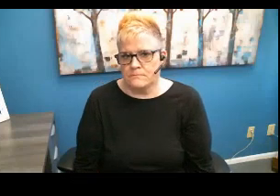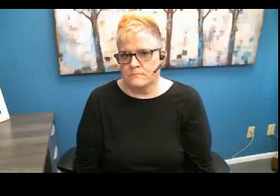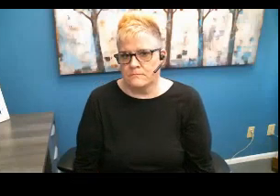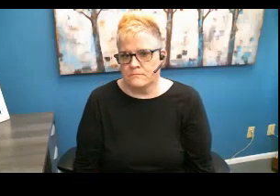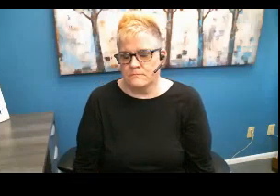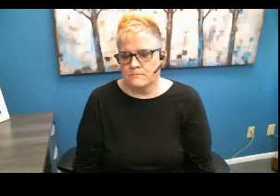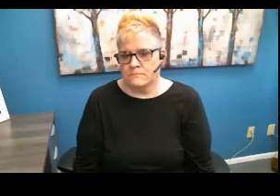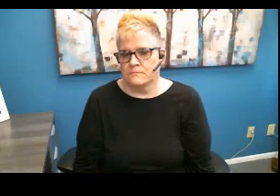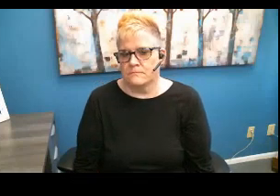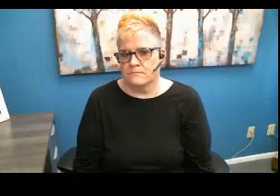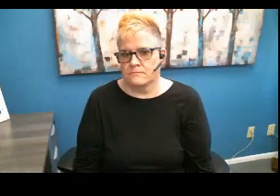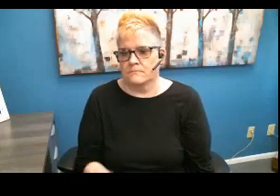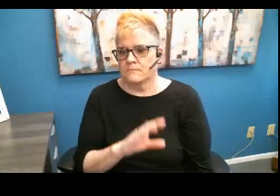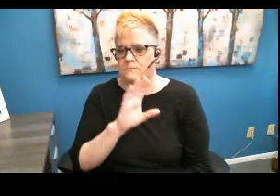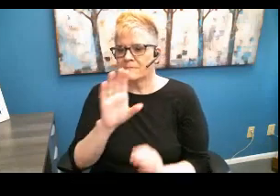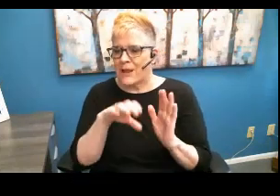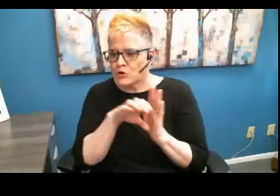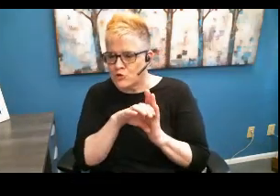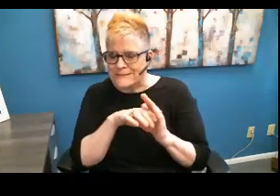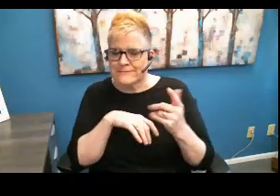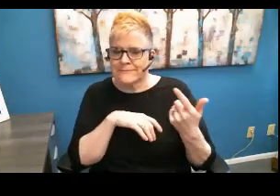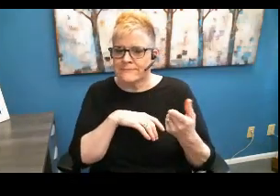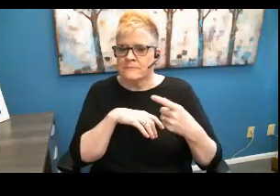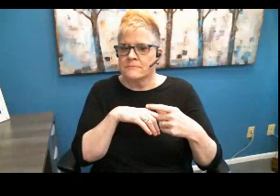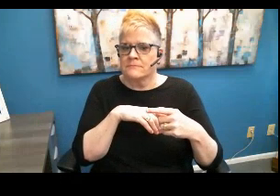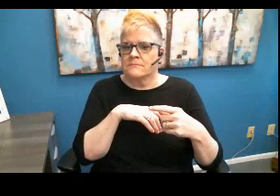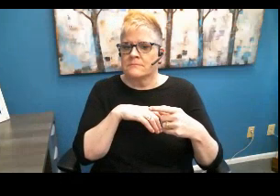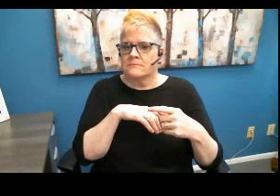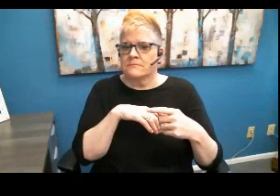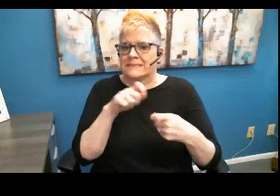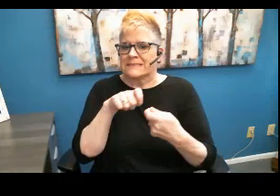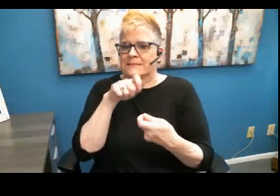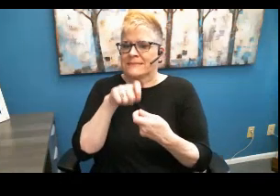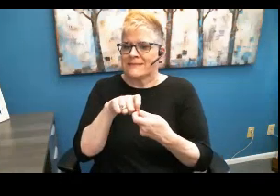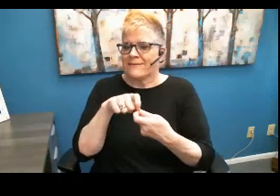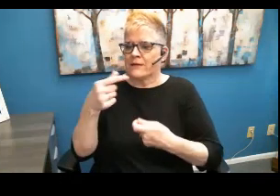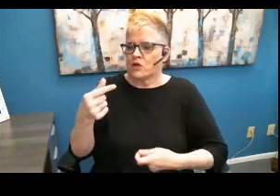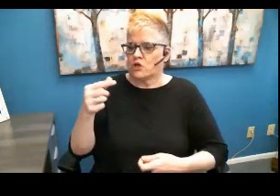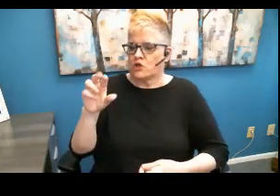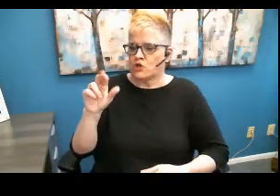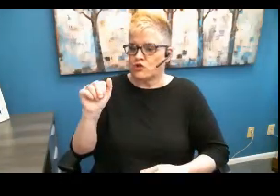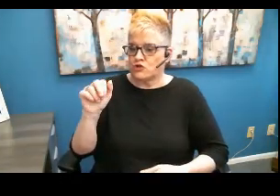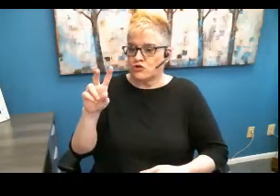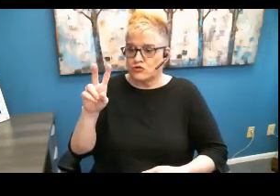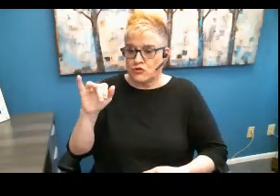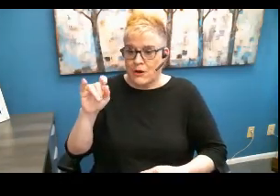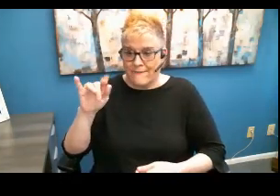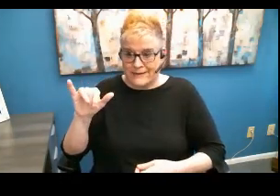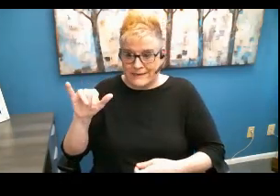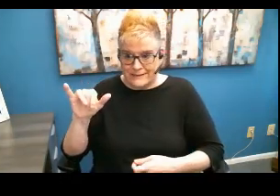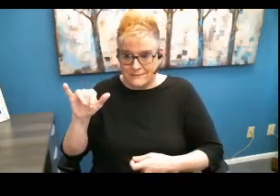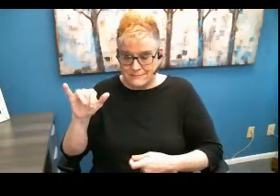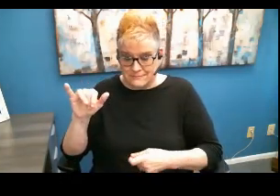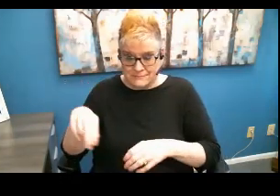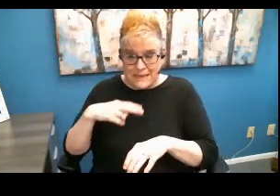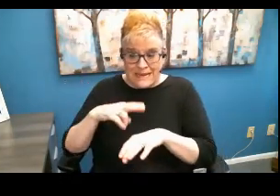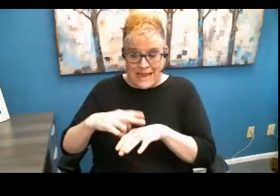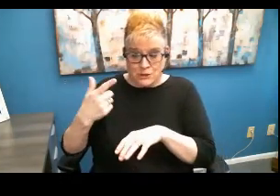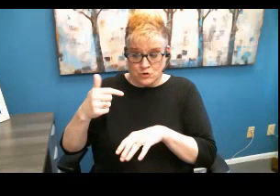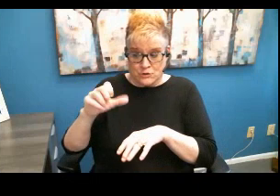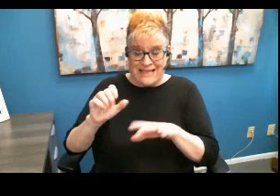another characteristic of natural gas or property natural gas is specific gravity, and this is important to know. So natural gas is lighter